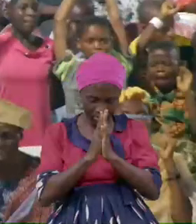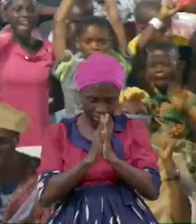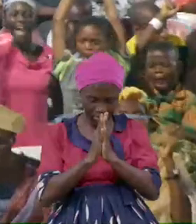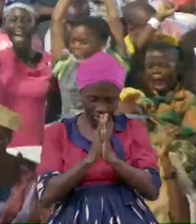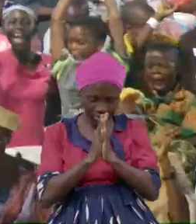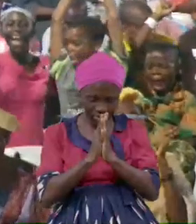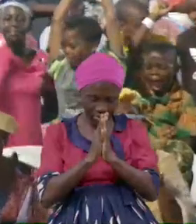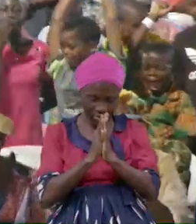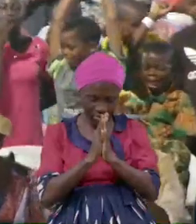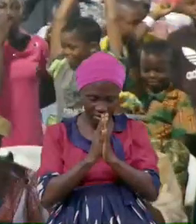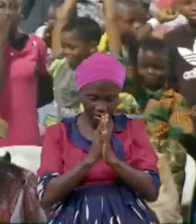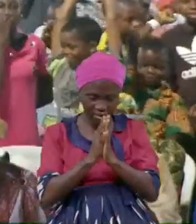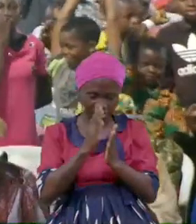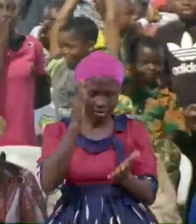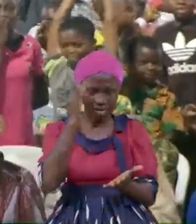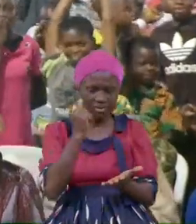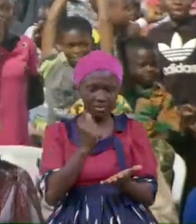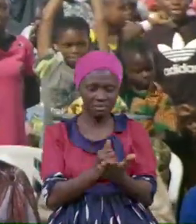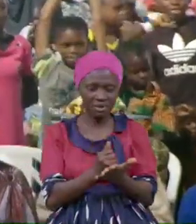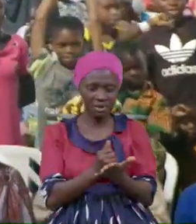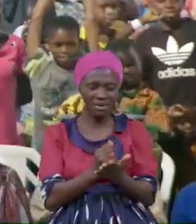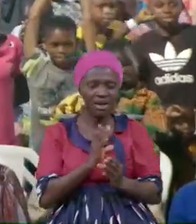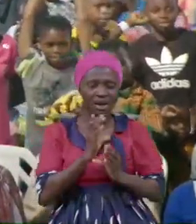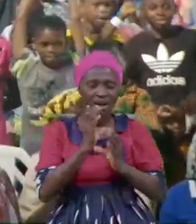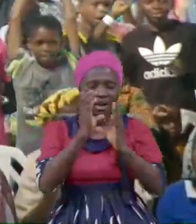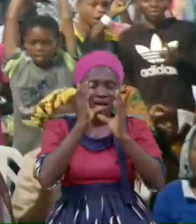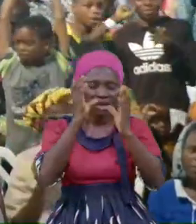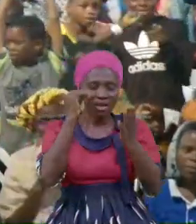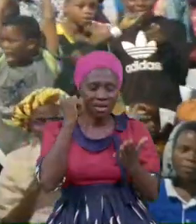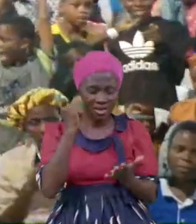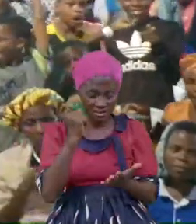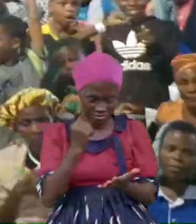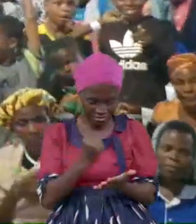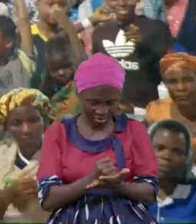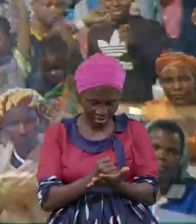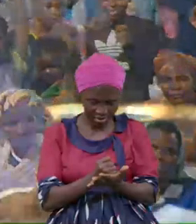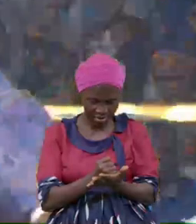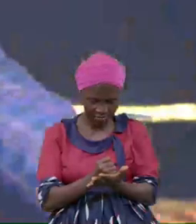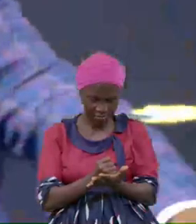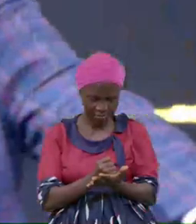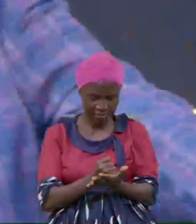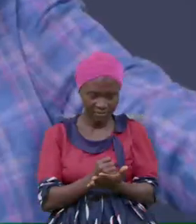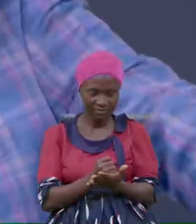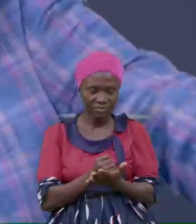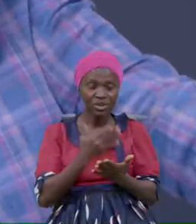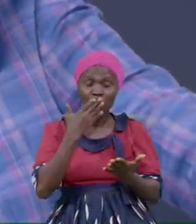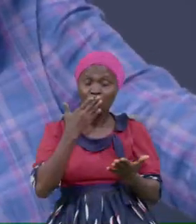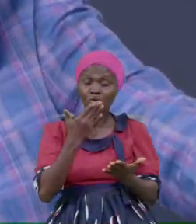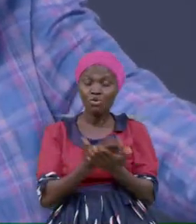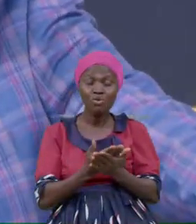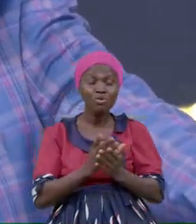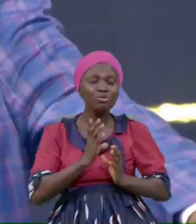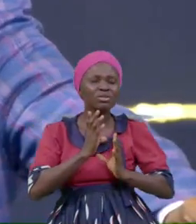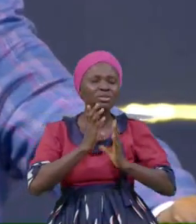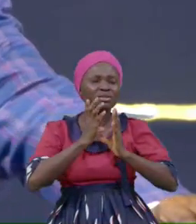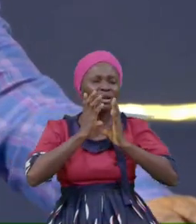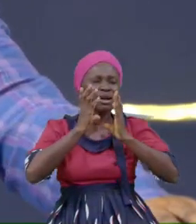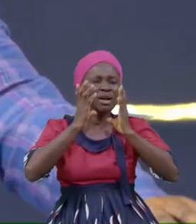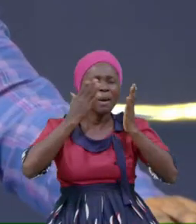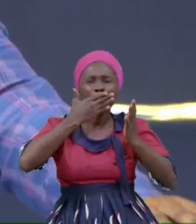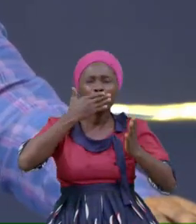Another amen. a good, unforgettable